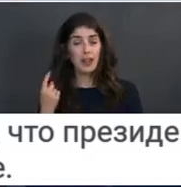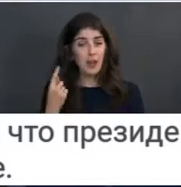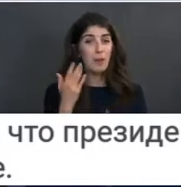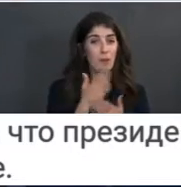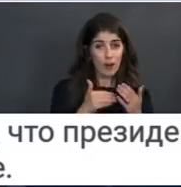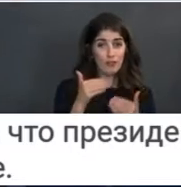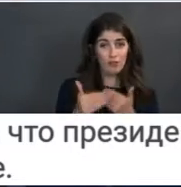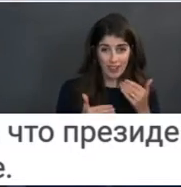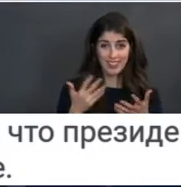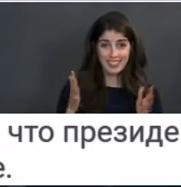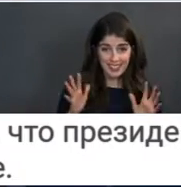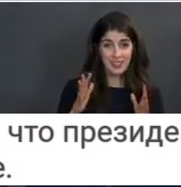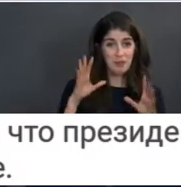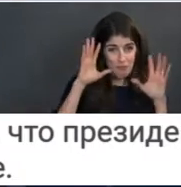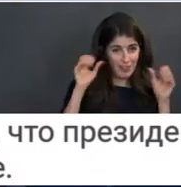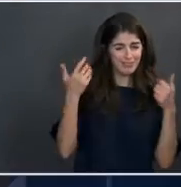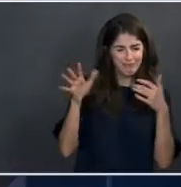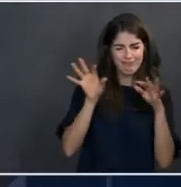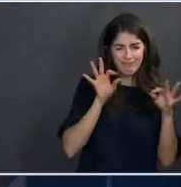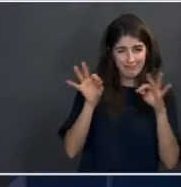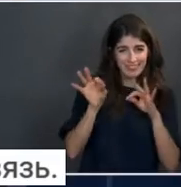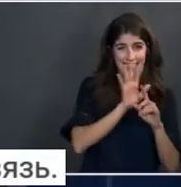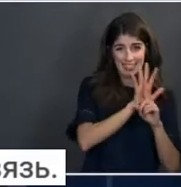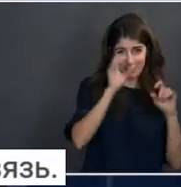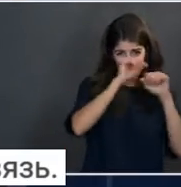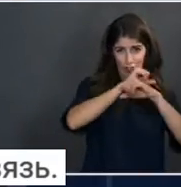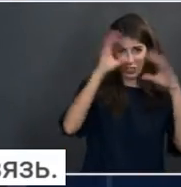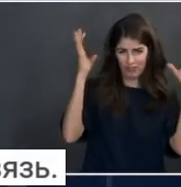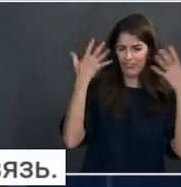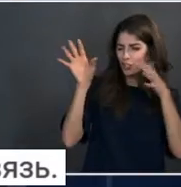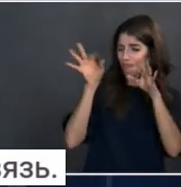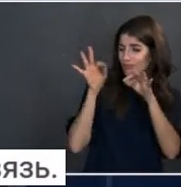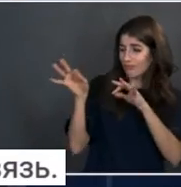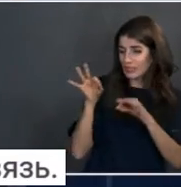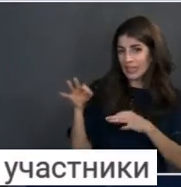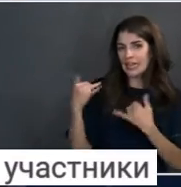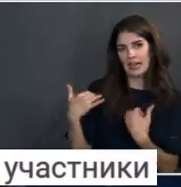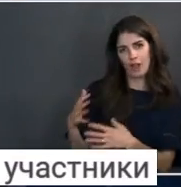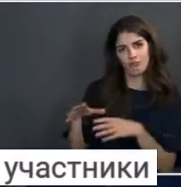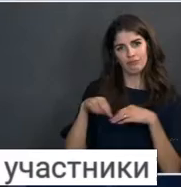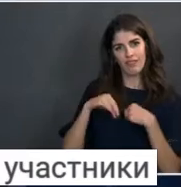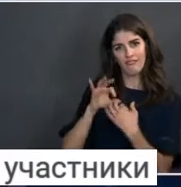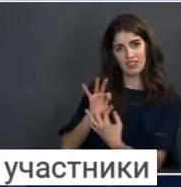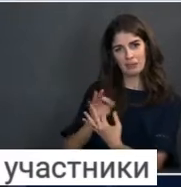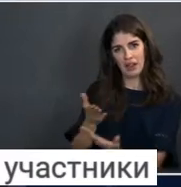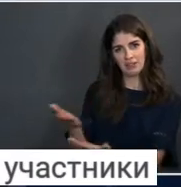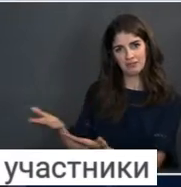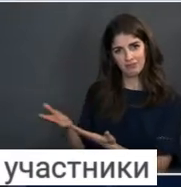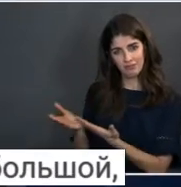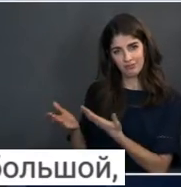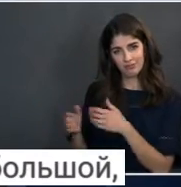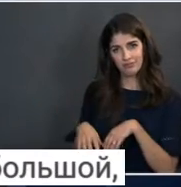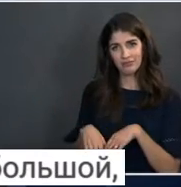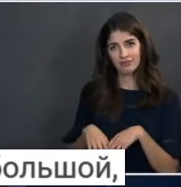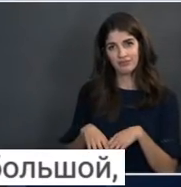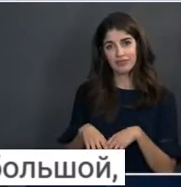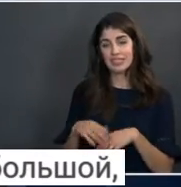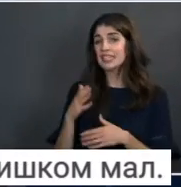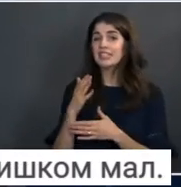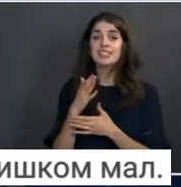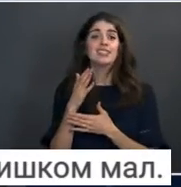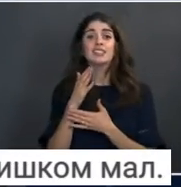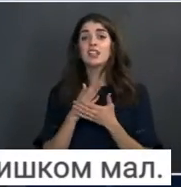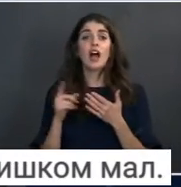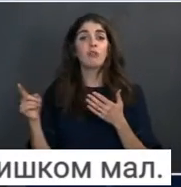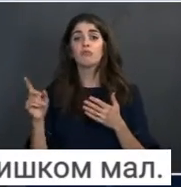that the president laid out his vision. He is getting feedback. A lot of the focus in here has been members who have said it's too